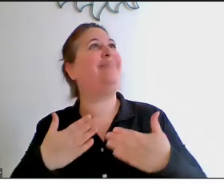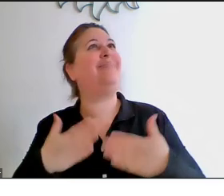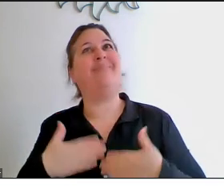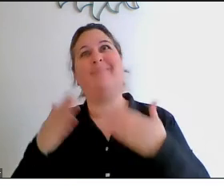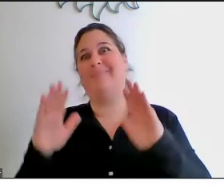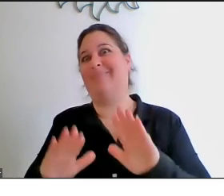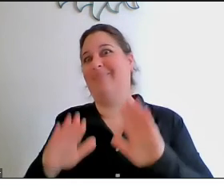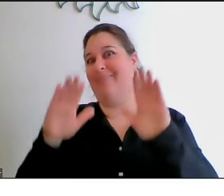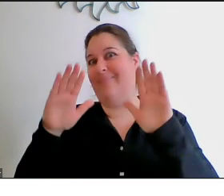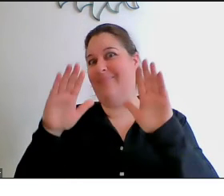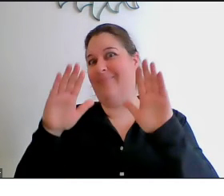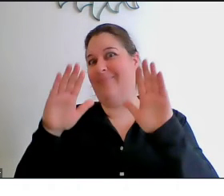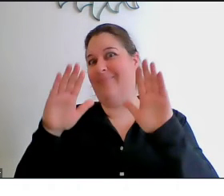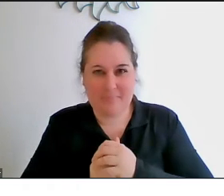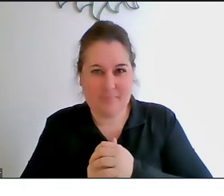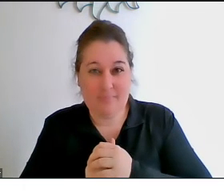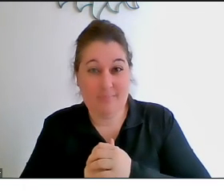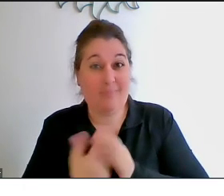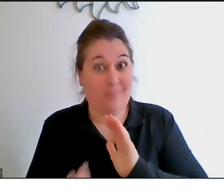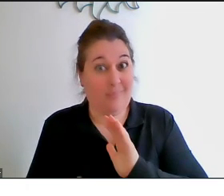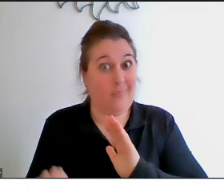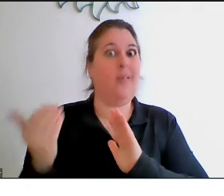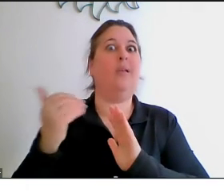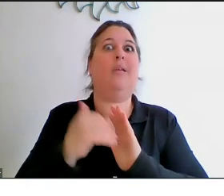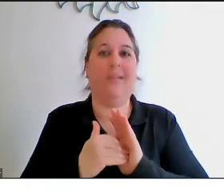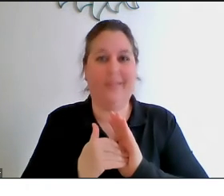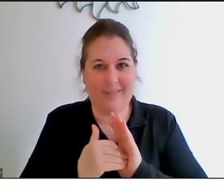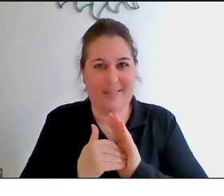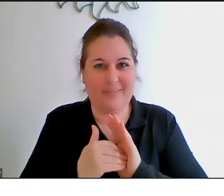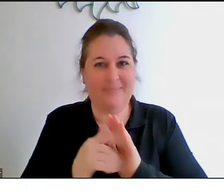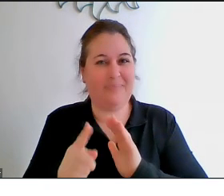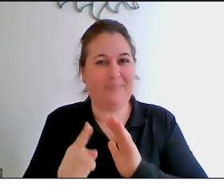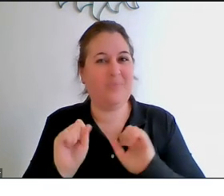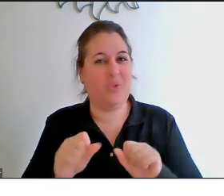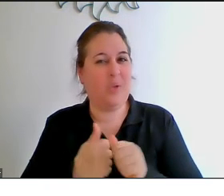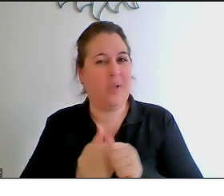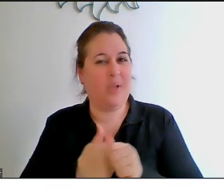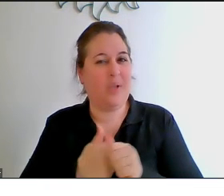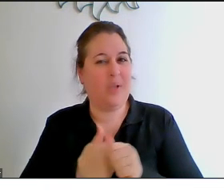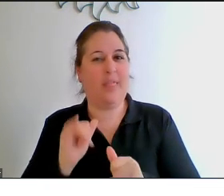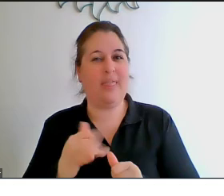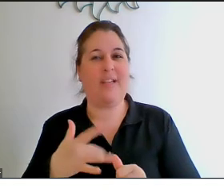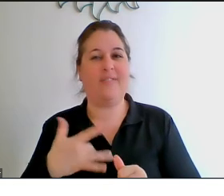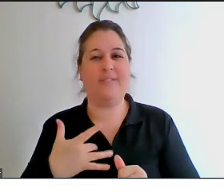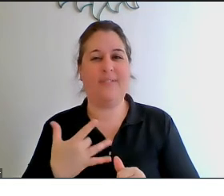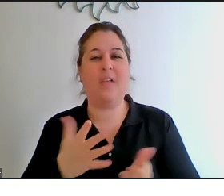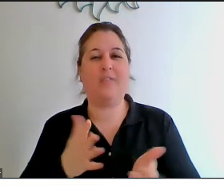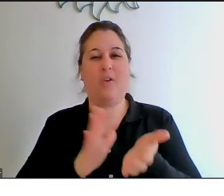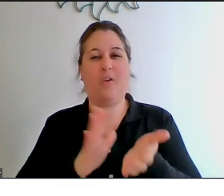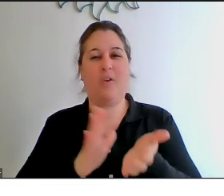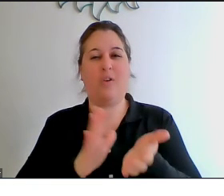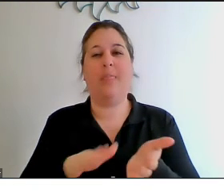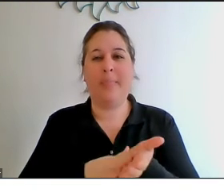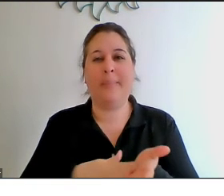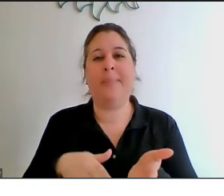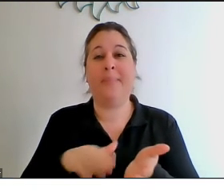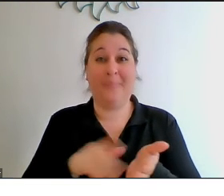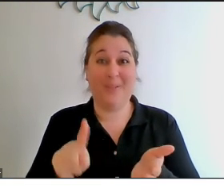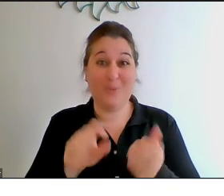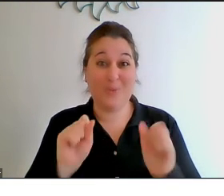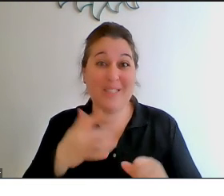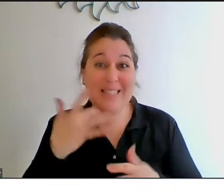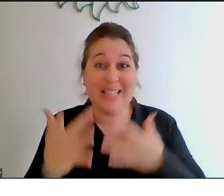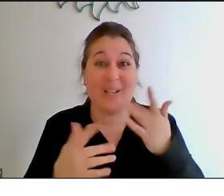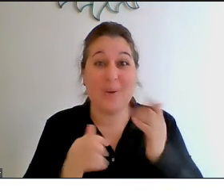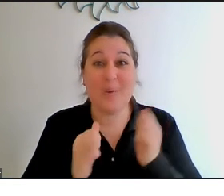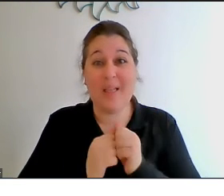Merrily, merrily, merrily, merrily, life is but a dream. So one more time, just that we get into the rhythm. You should be singing this. You